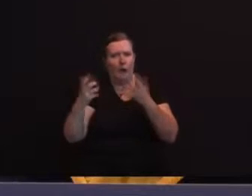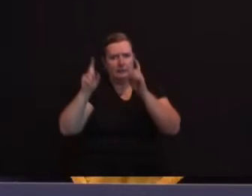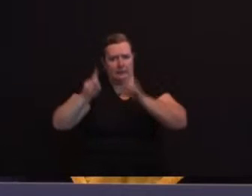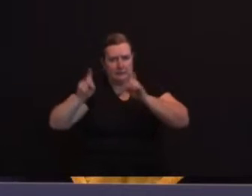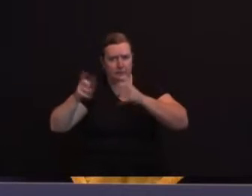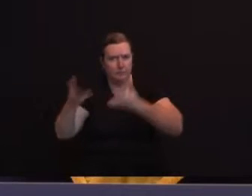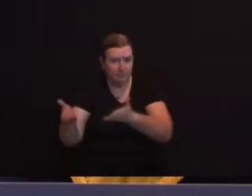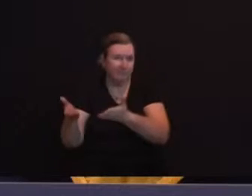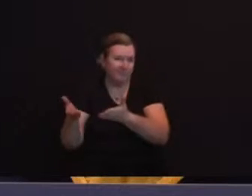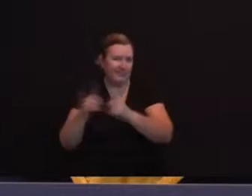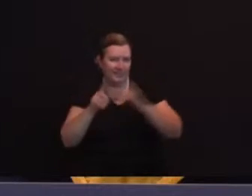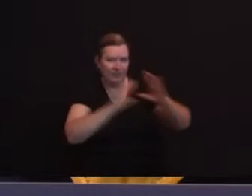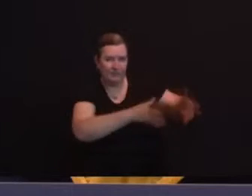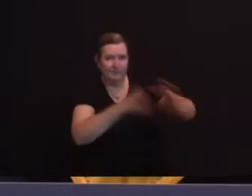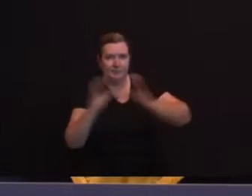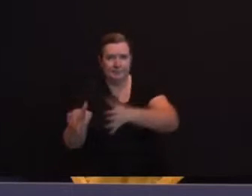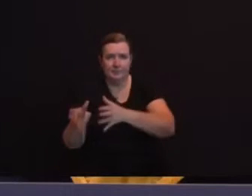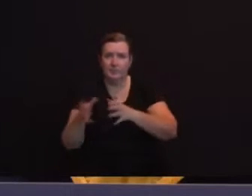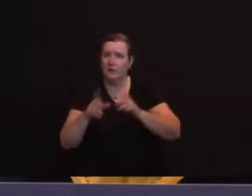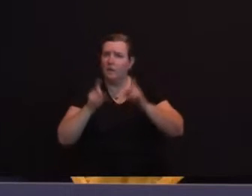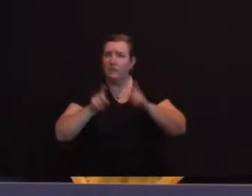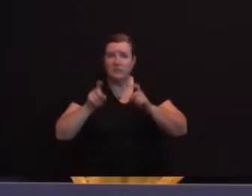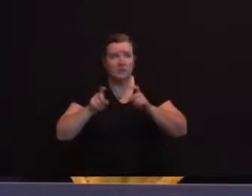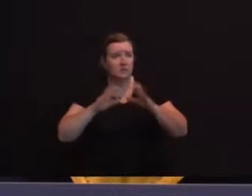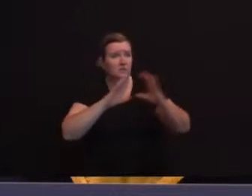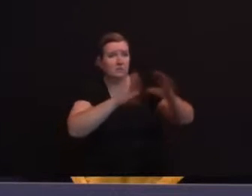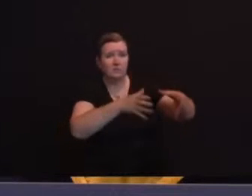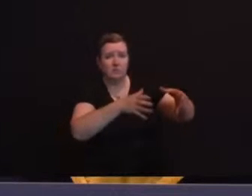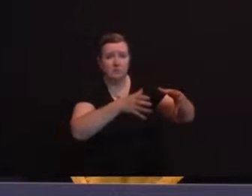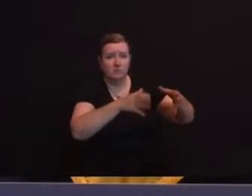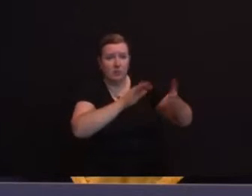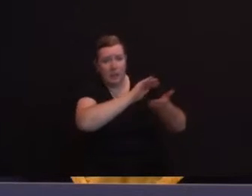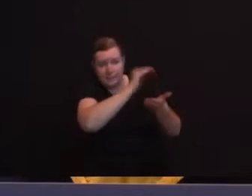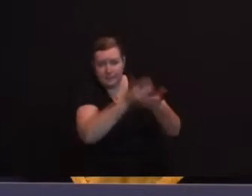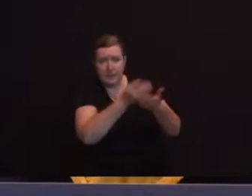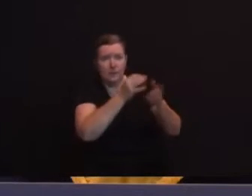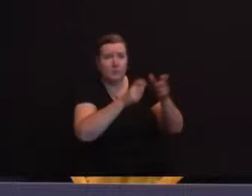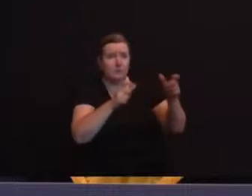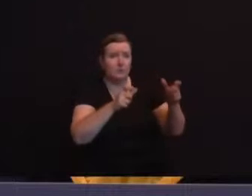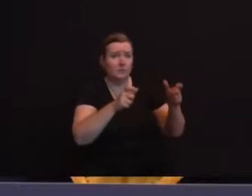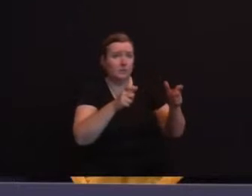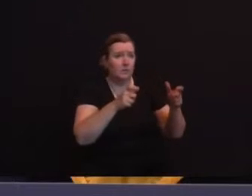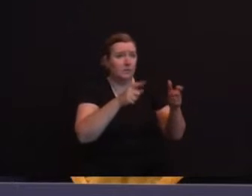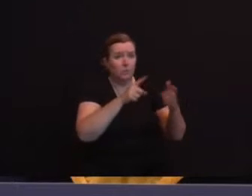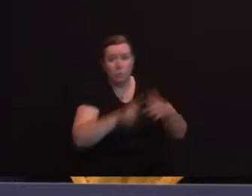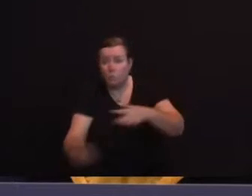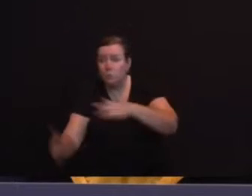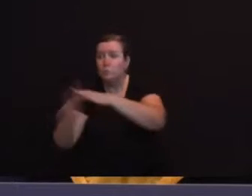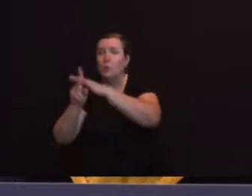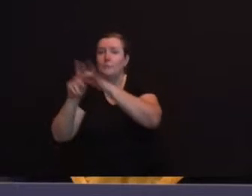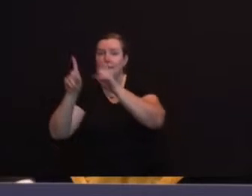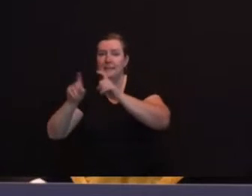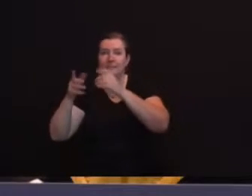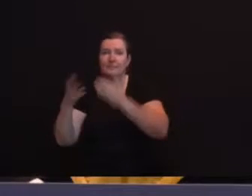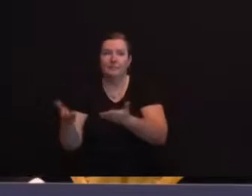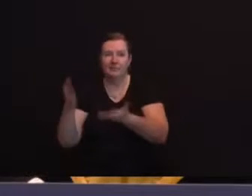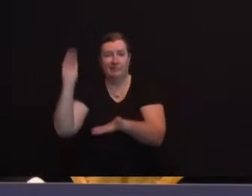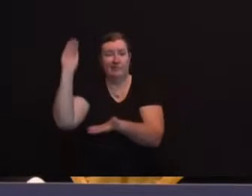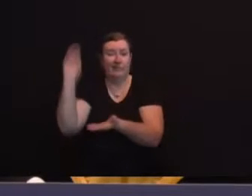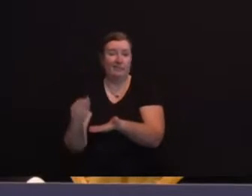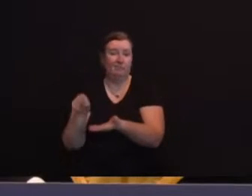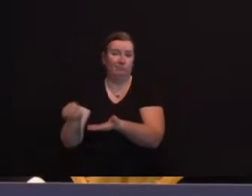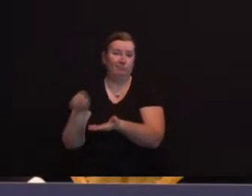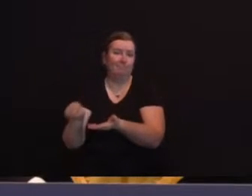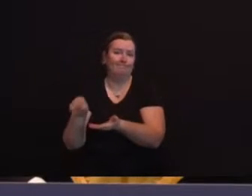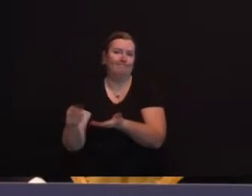to test X, only Y showed up on Sunday to get tested, as an example. Just to the piece, Paramount Garg,